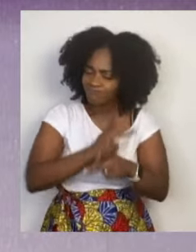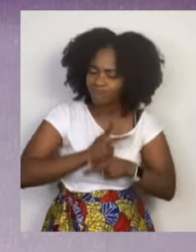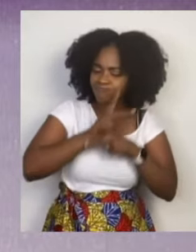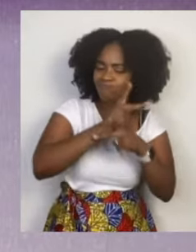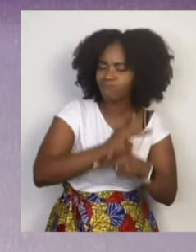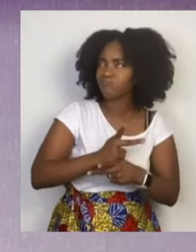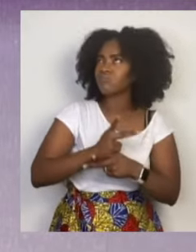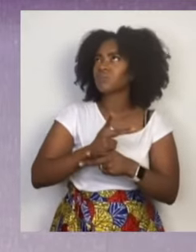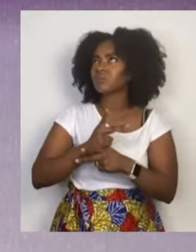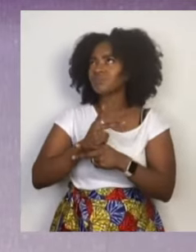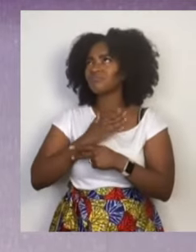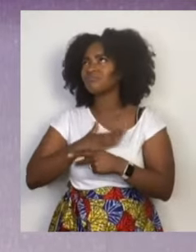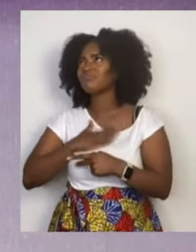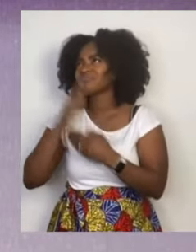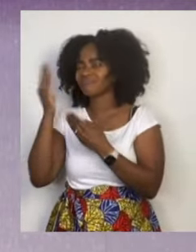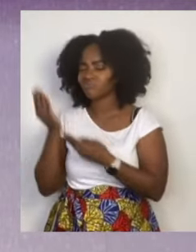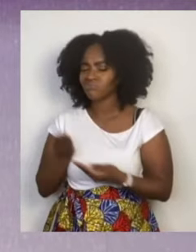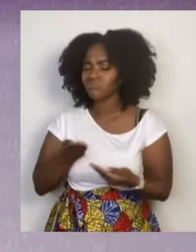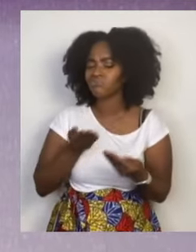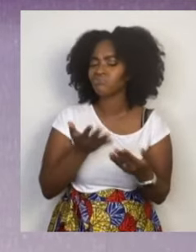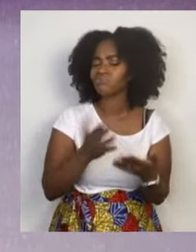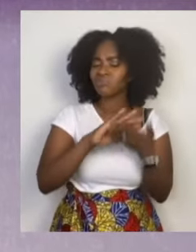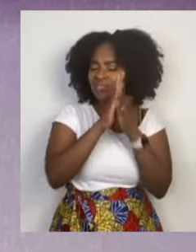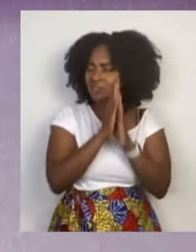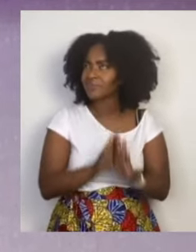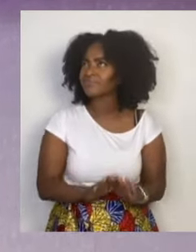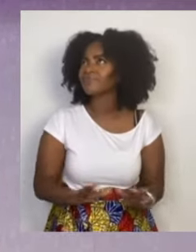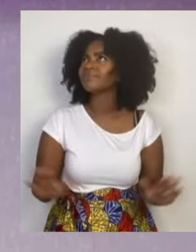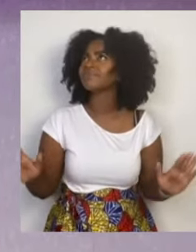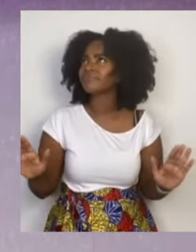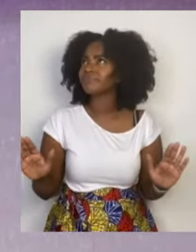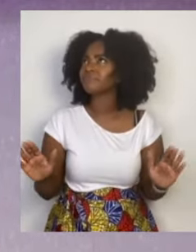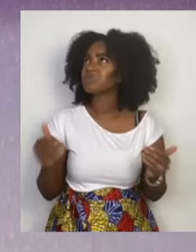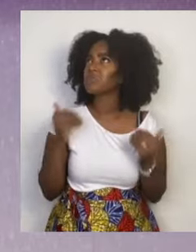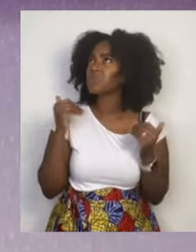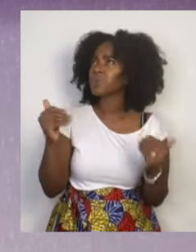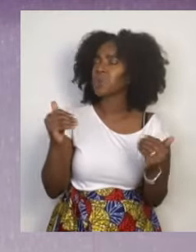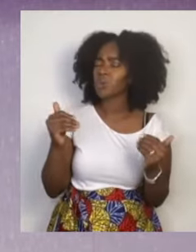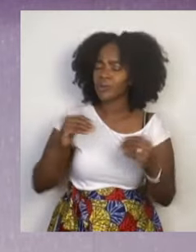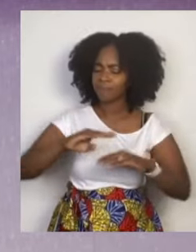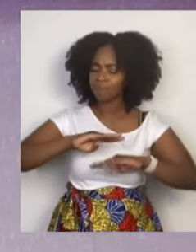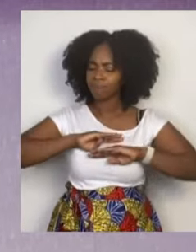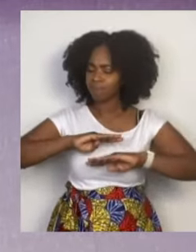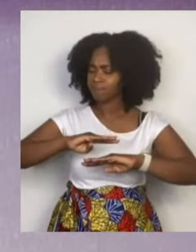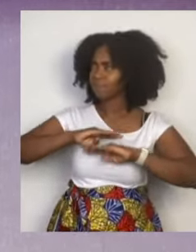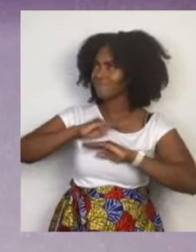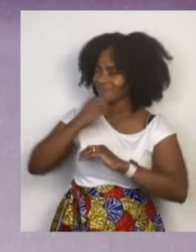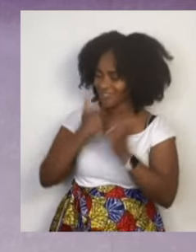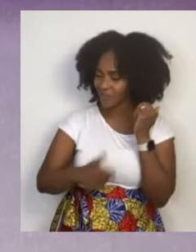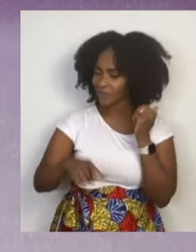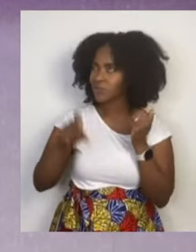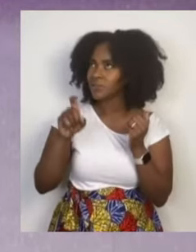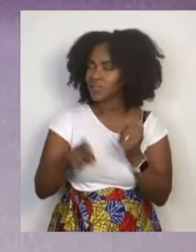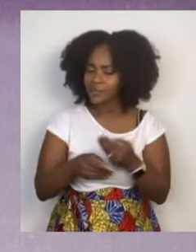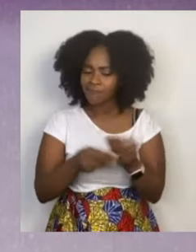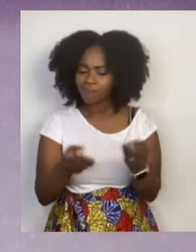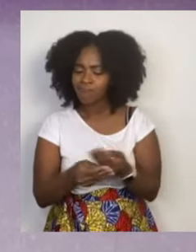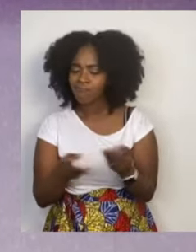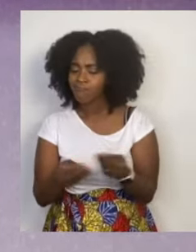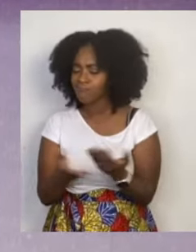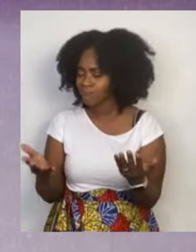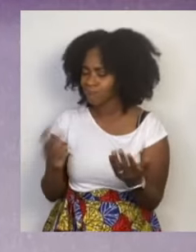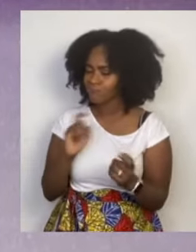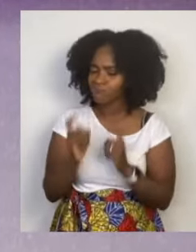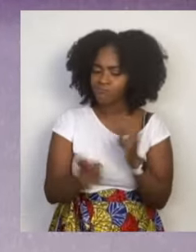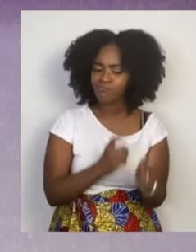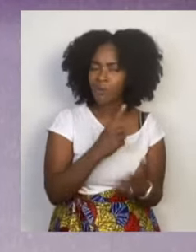all understanding, that you would meet and supply each and every need. Father, we lift up Lauren's sister to you right now. We ask